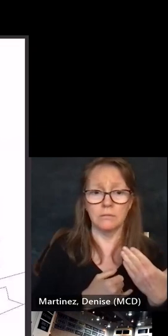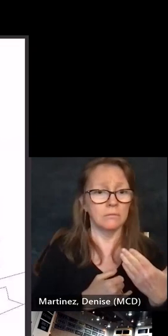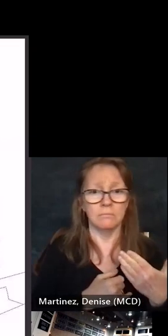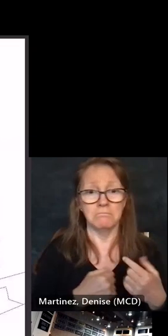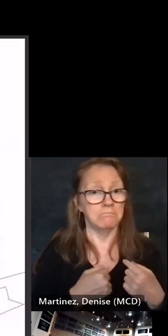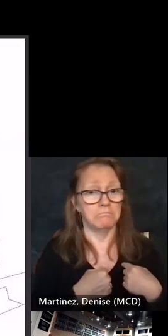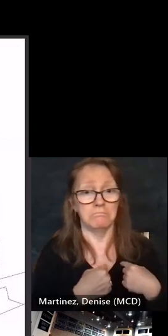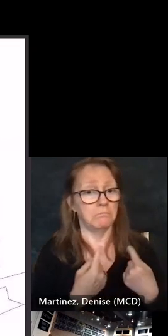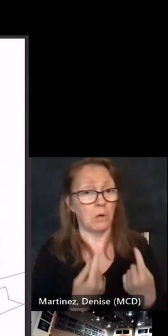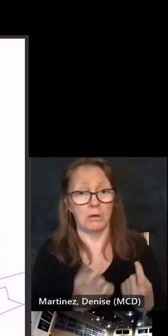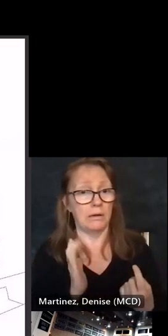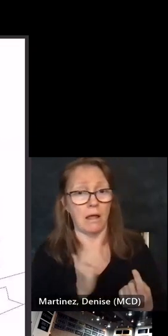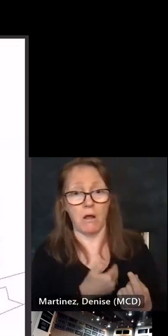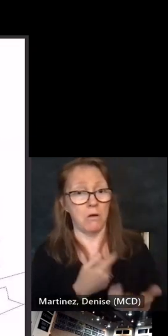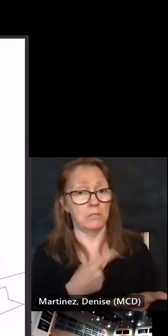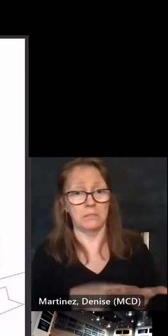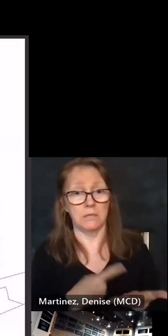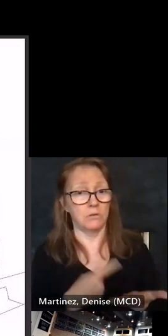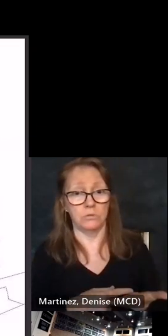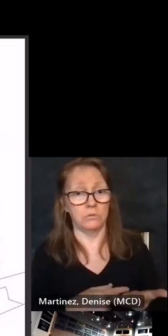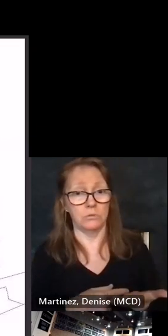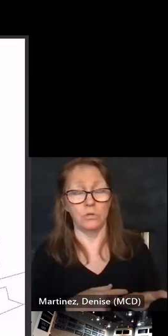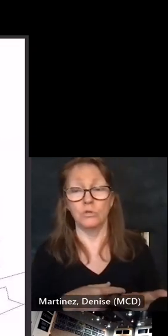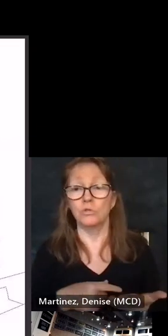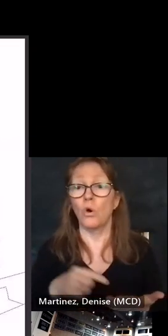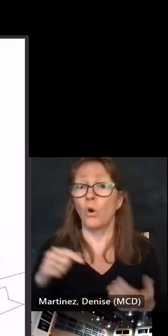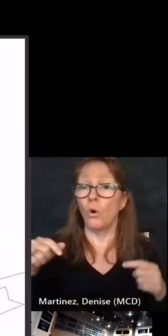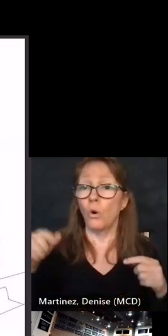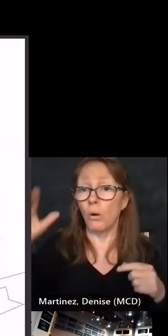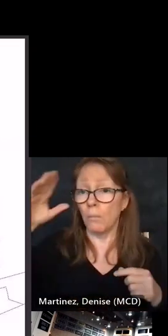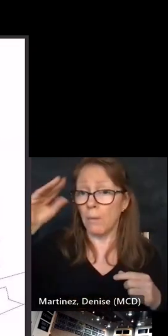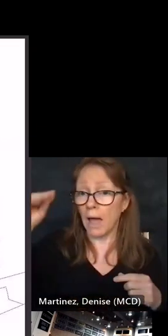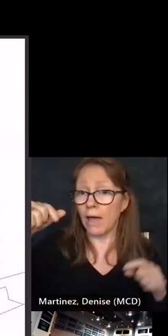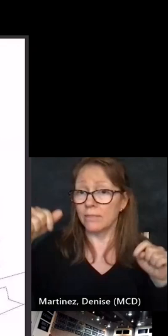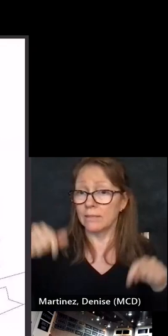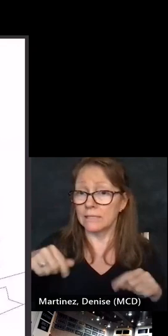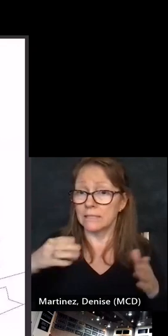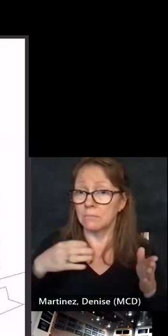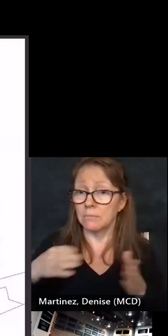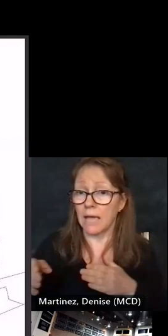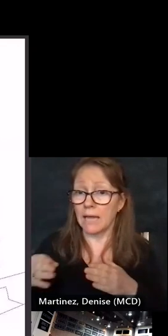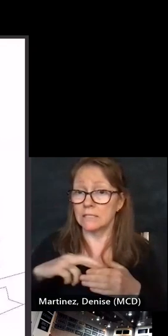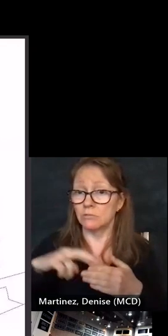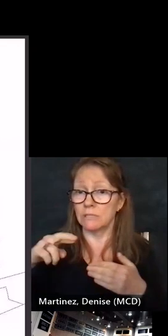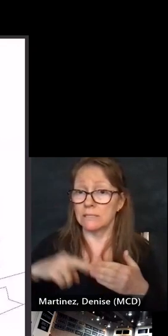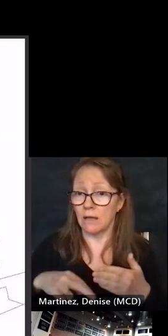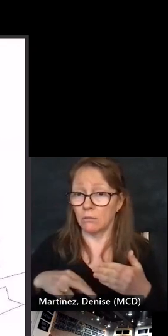far. Okay. And so this plan is the result of those conversations about the risks of the MOU.